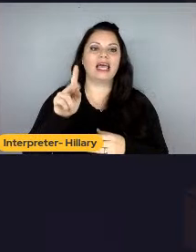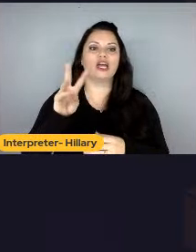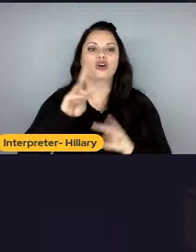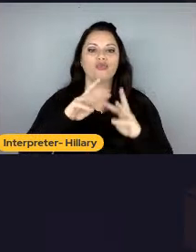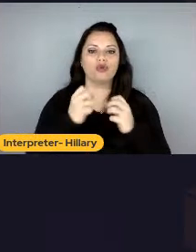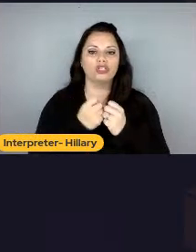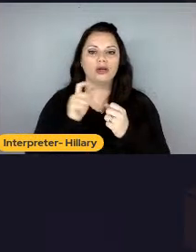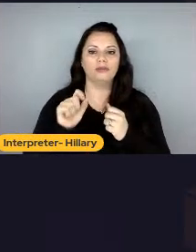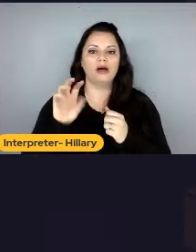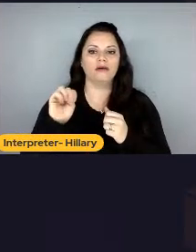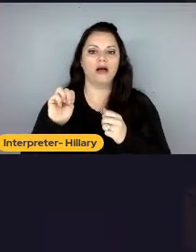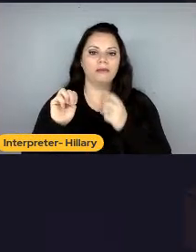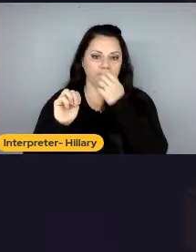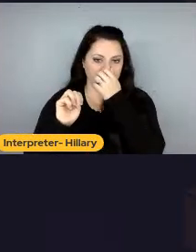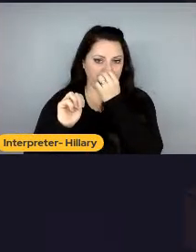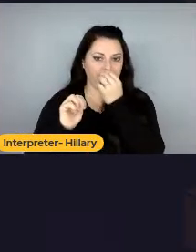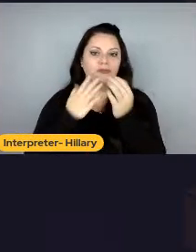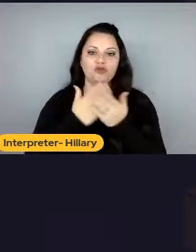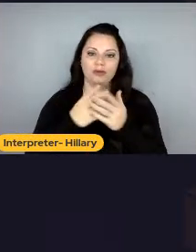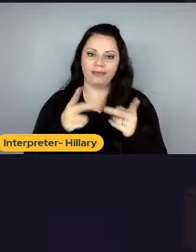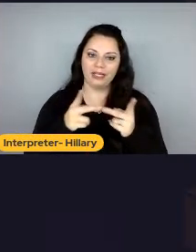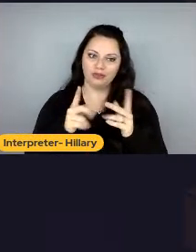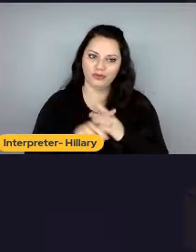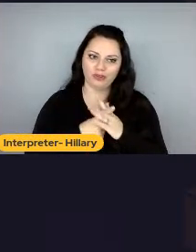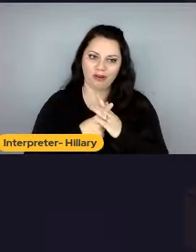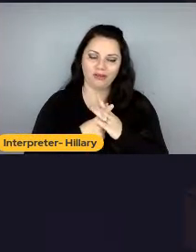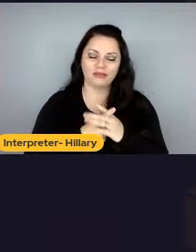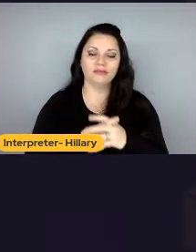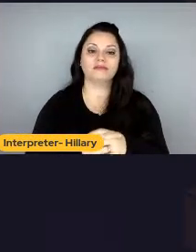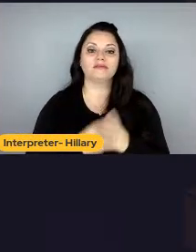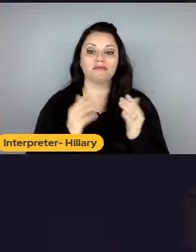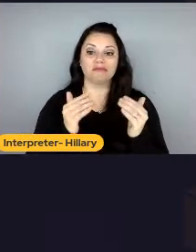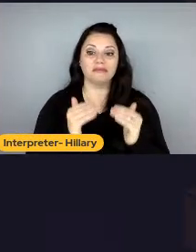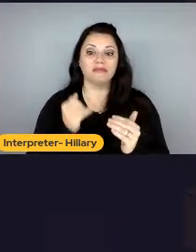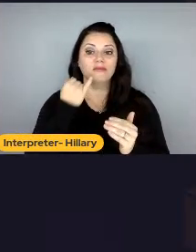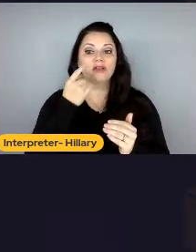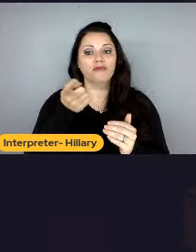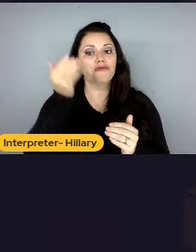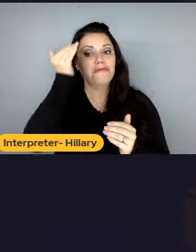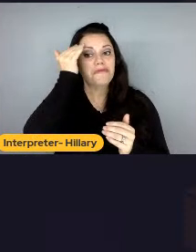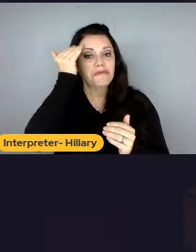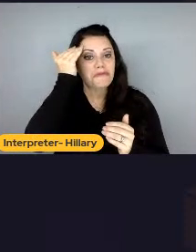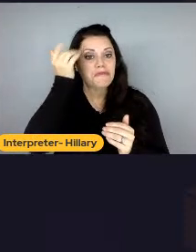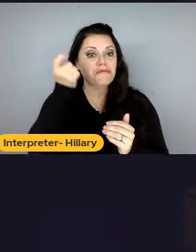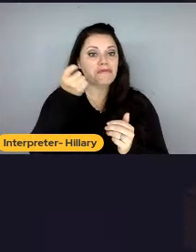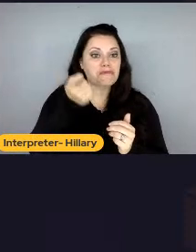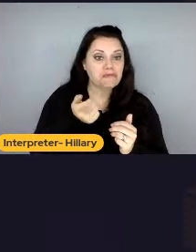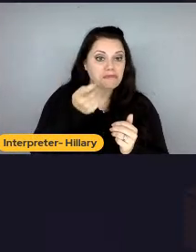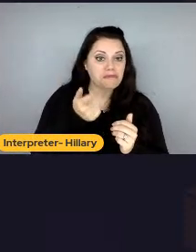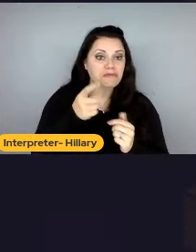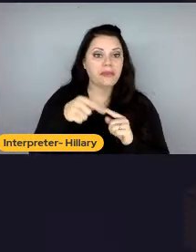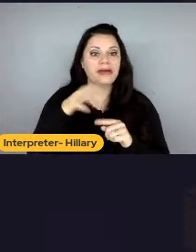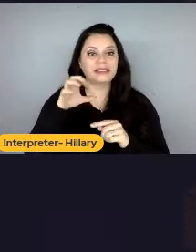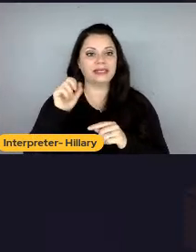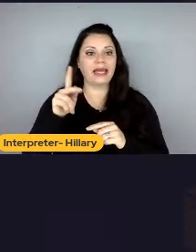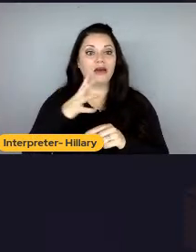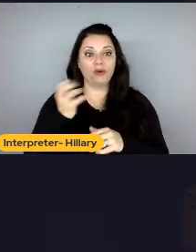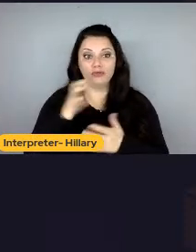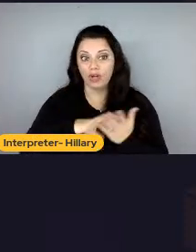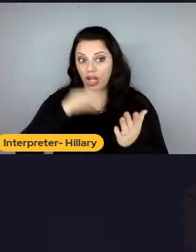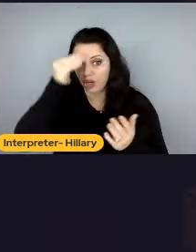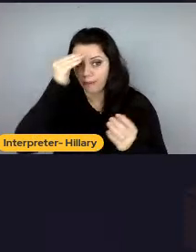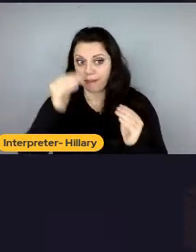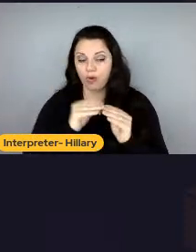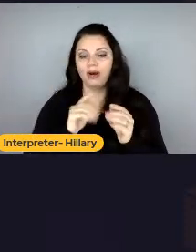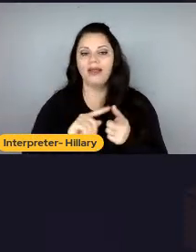CDKworkshop.com is a really good place to start. And if you know a little bit about CDK, but you want to learn more, CDK